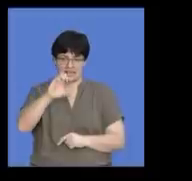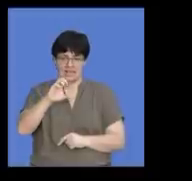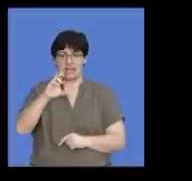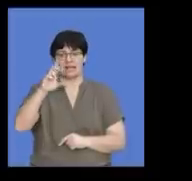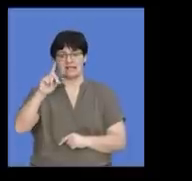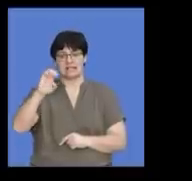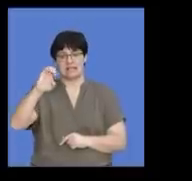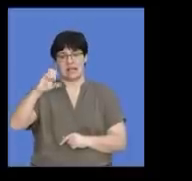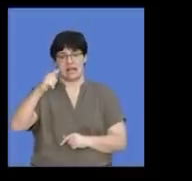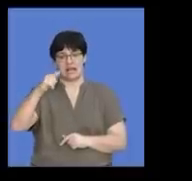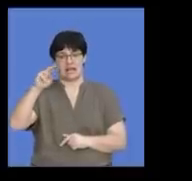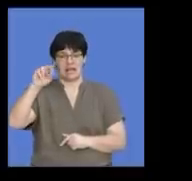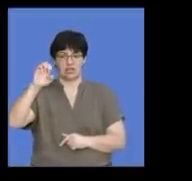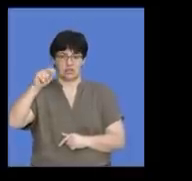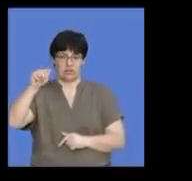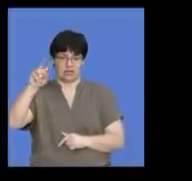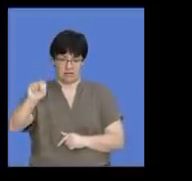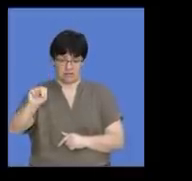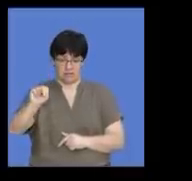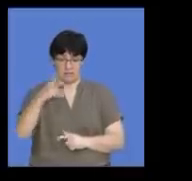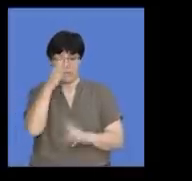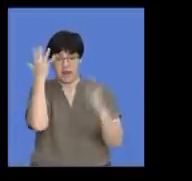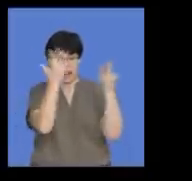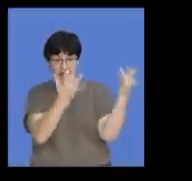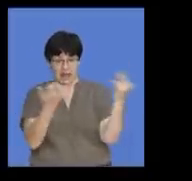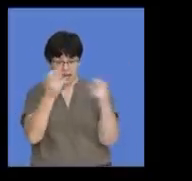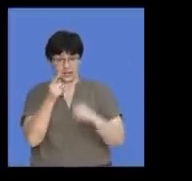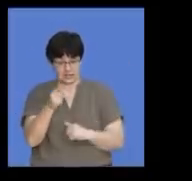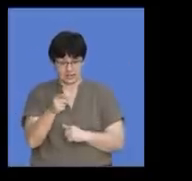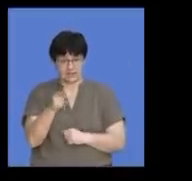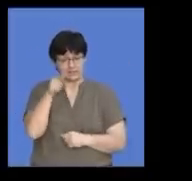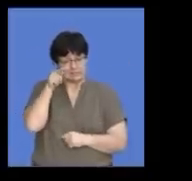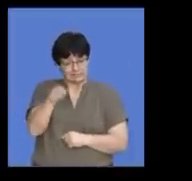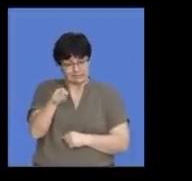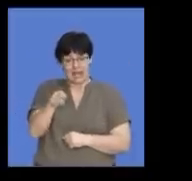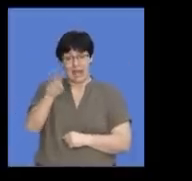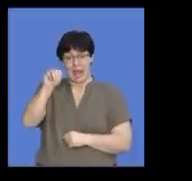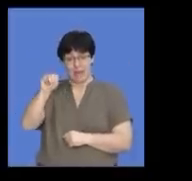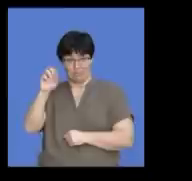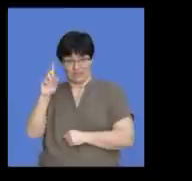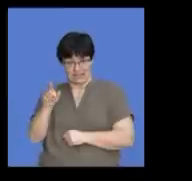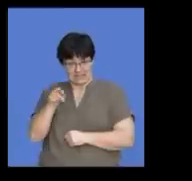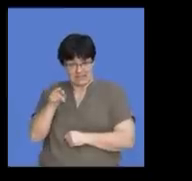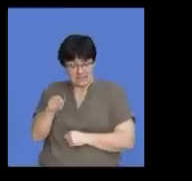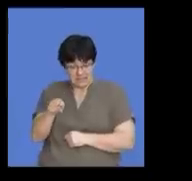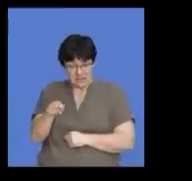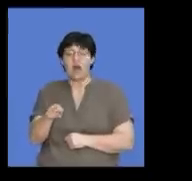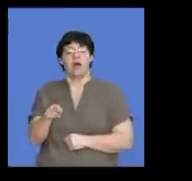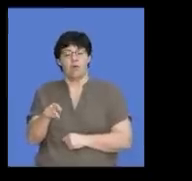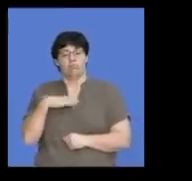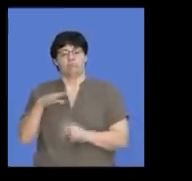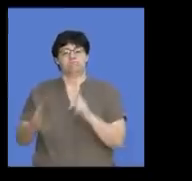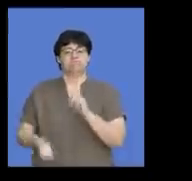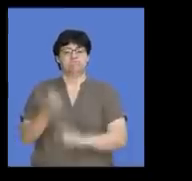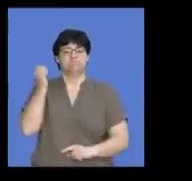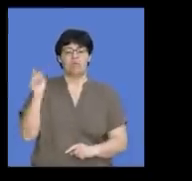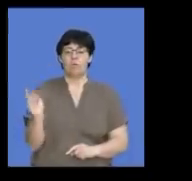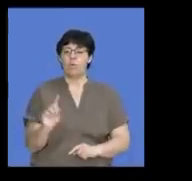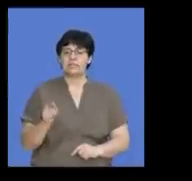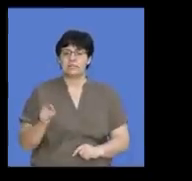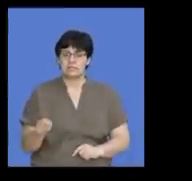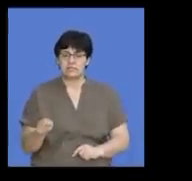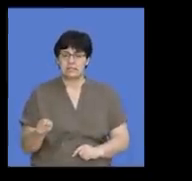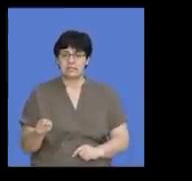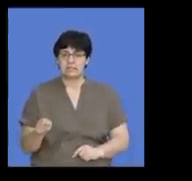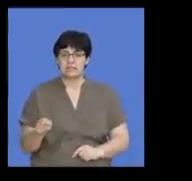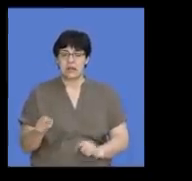declination. So when we're calculating magnetic declination, we are trying to determine how